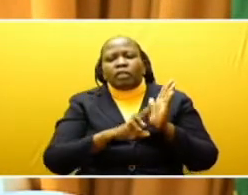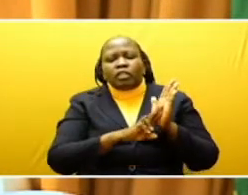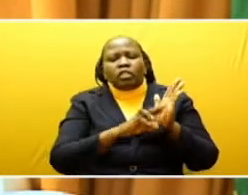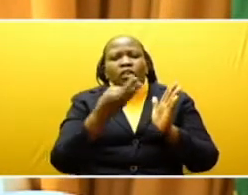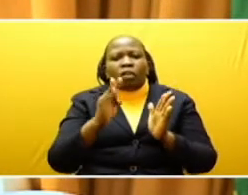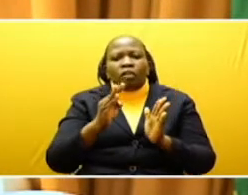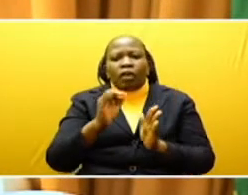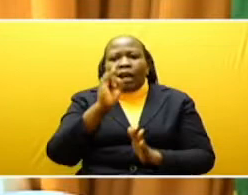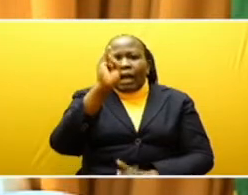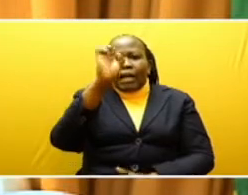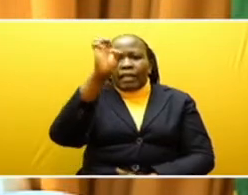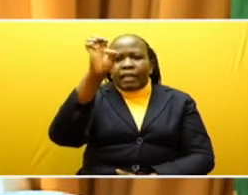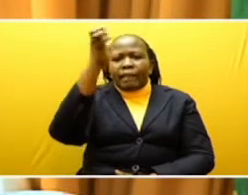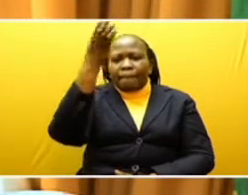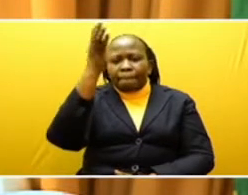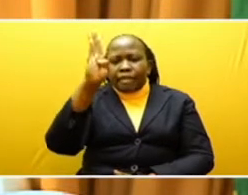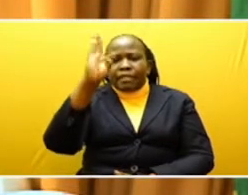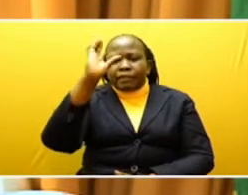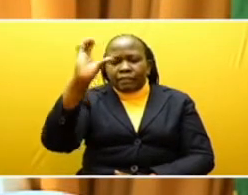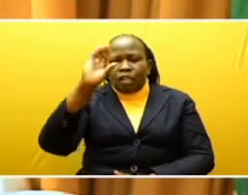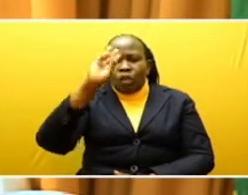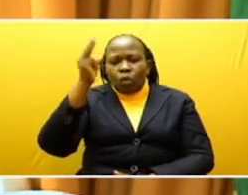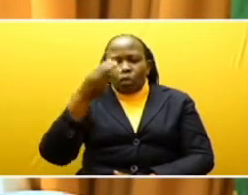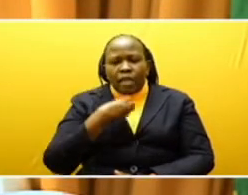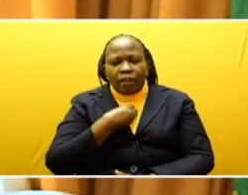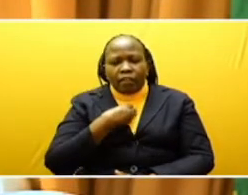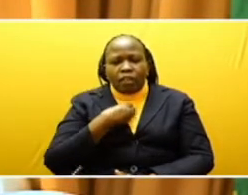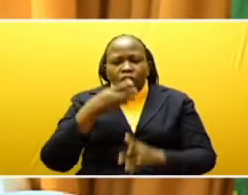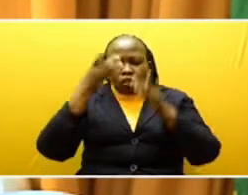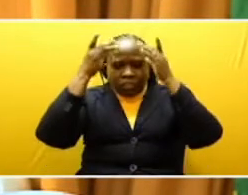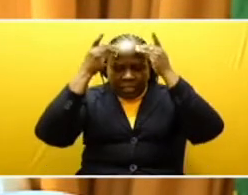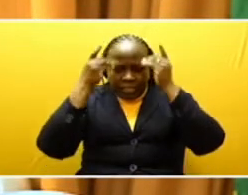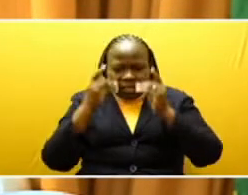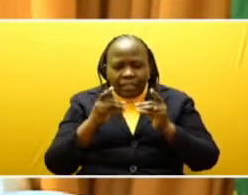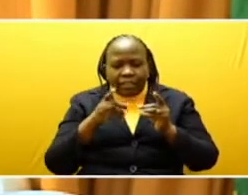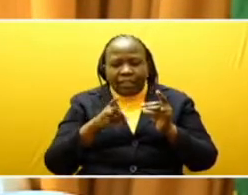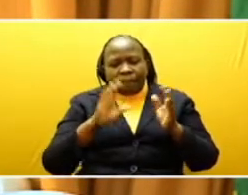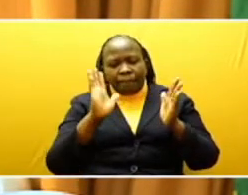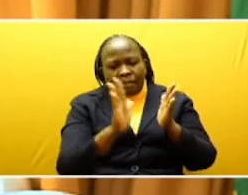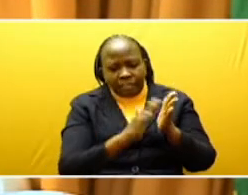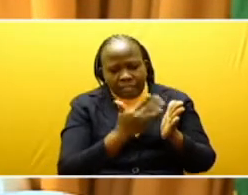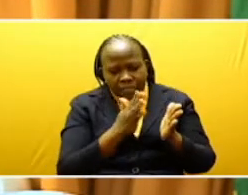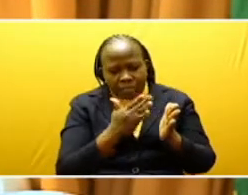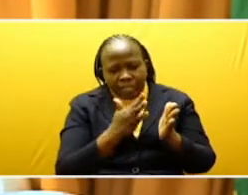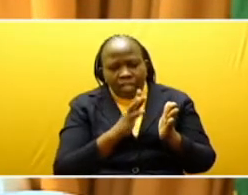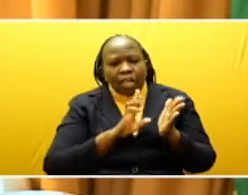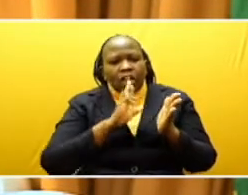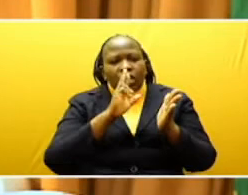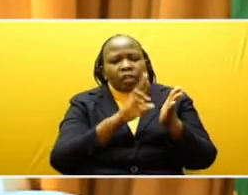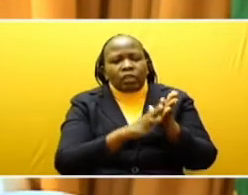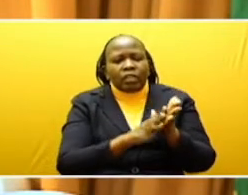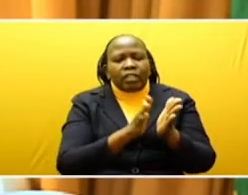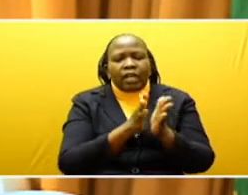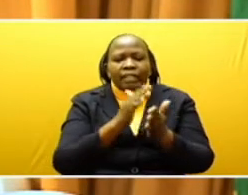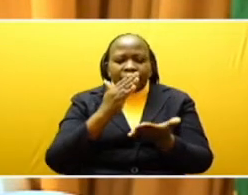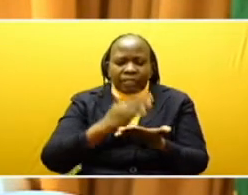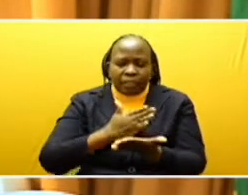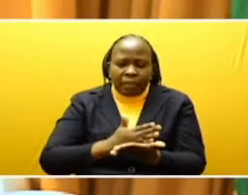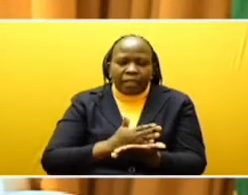IEBC. We have considered the pleadings, the record and the brief statements by